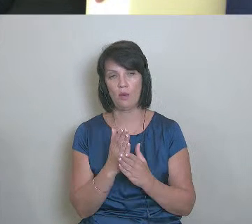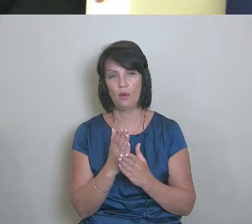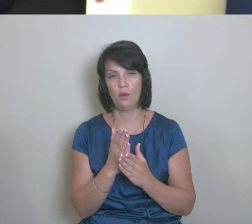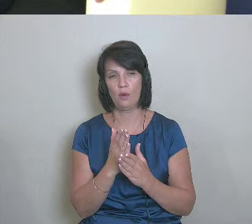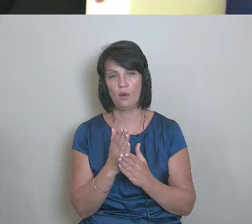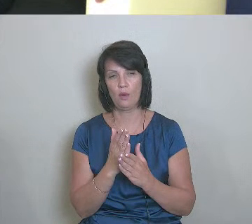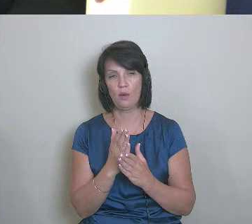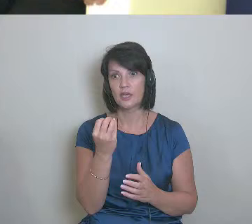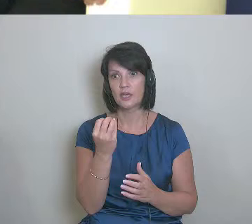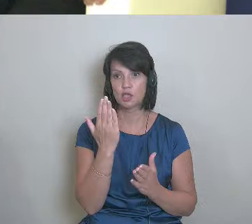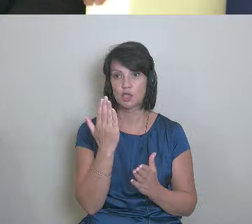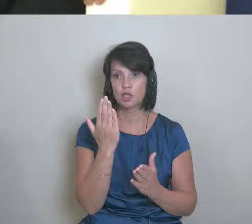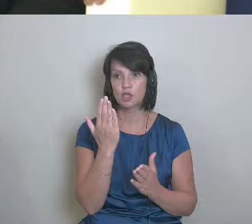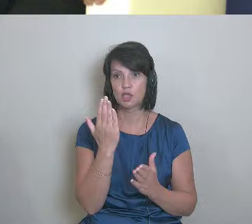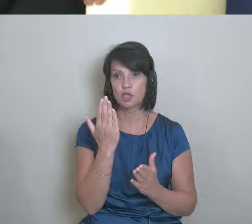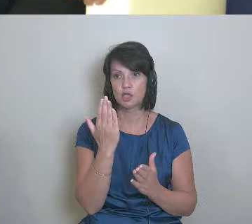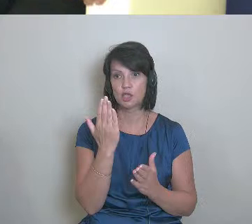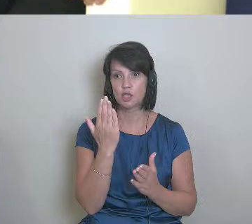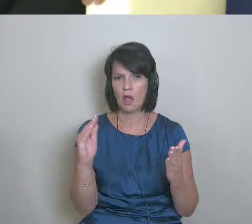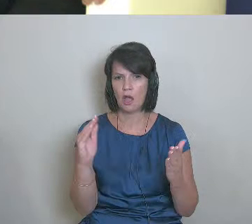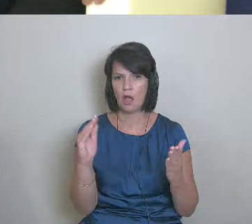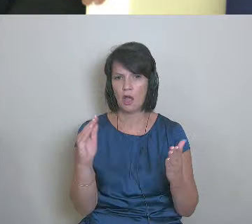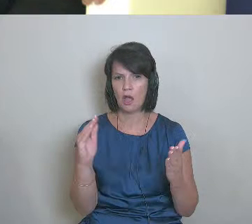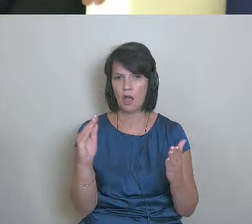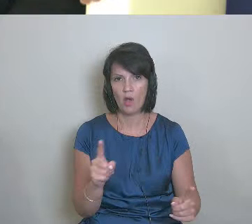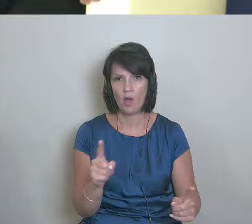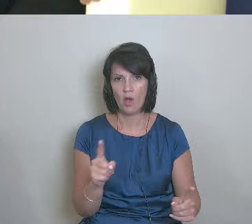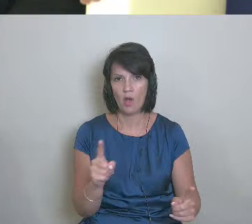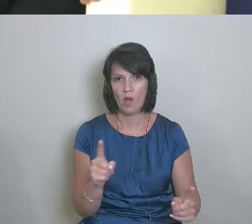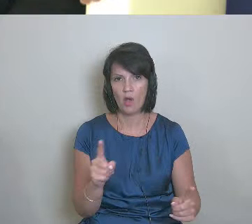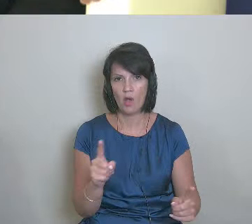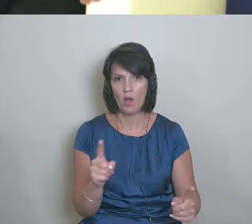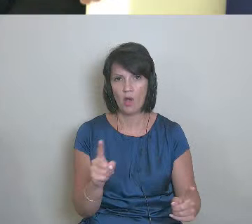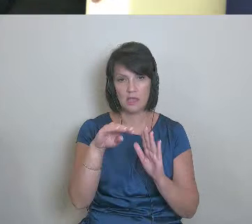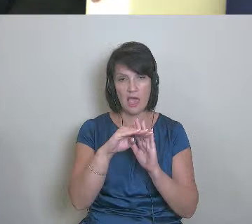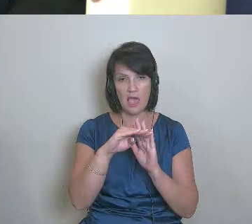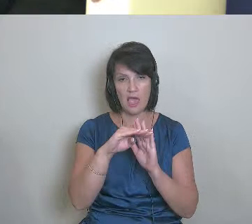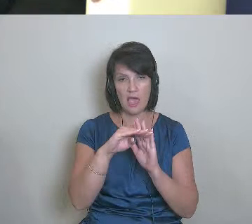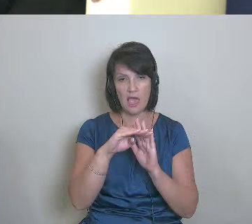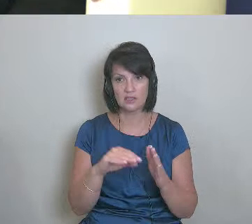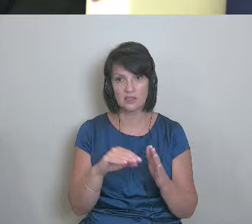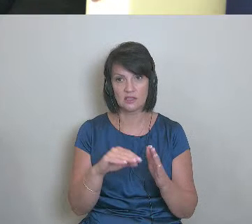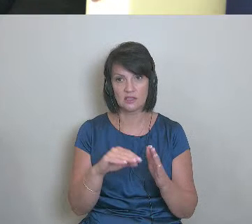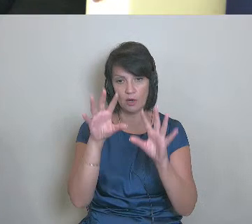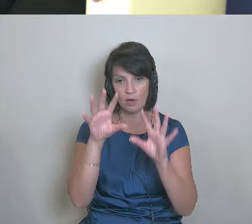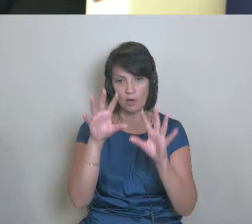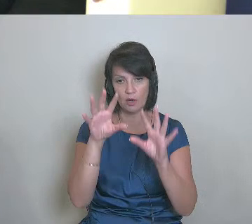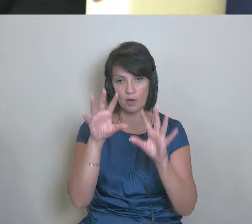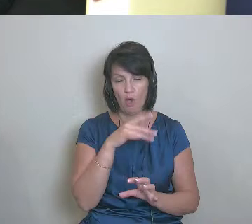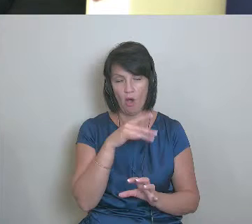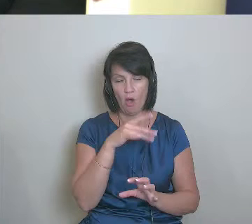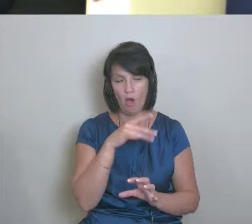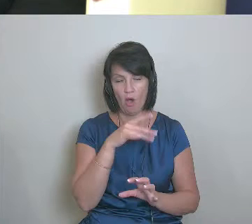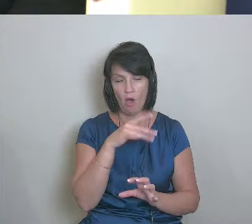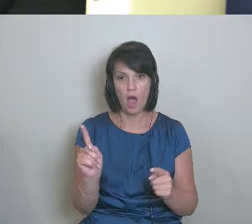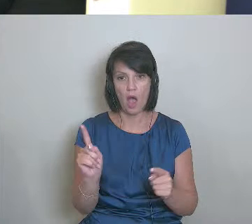commission. There's another novelty. In the previous In the previous